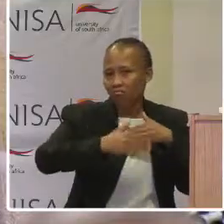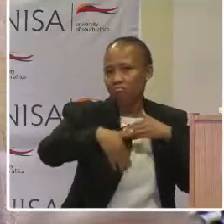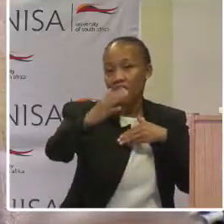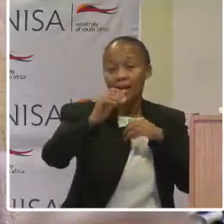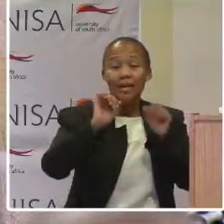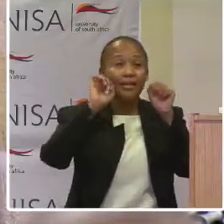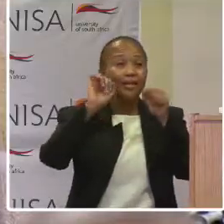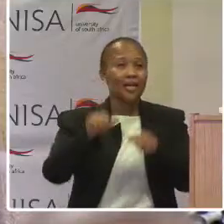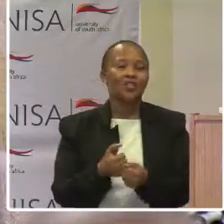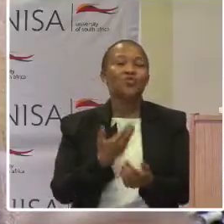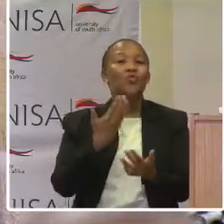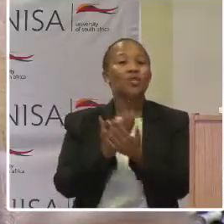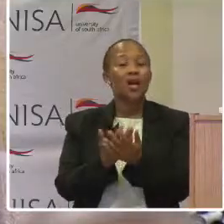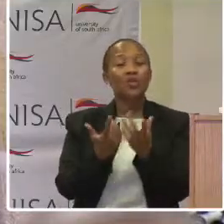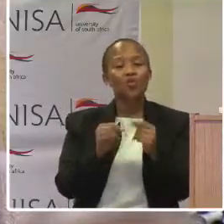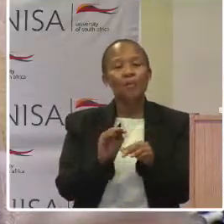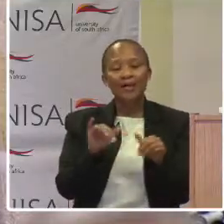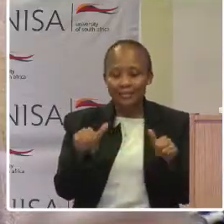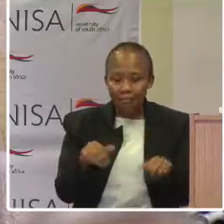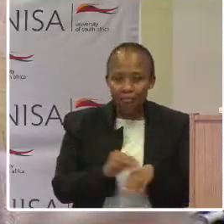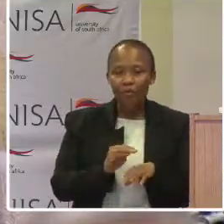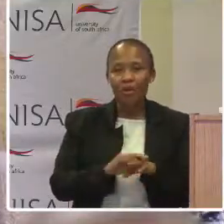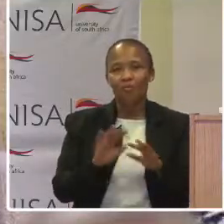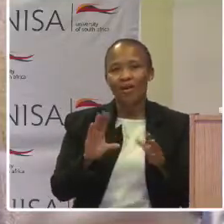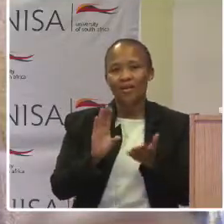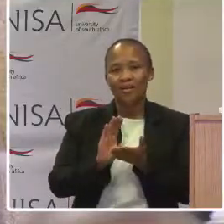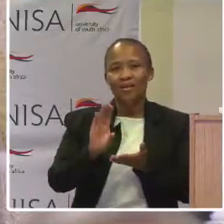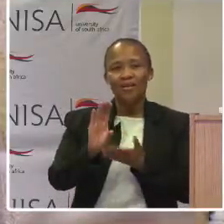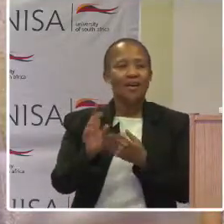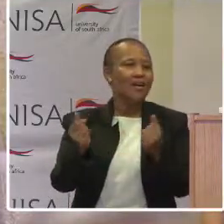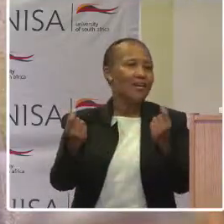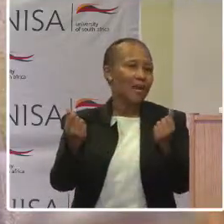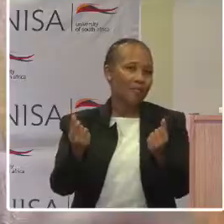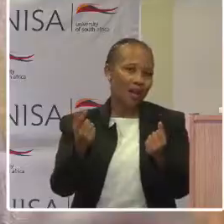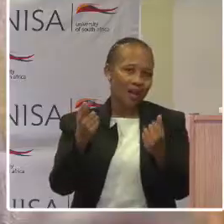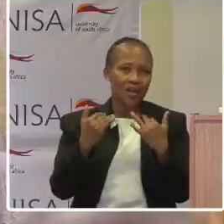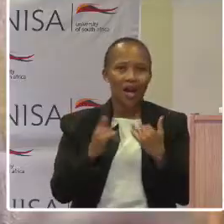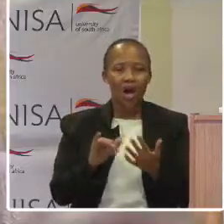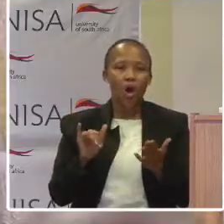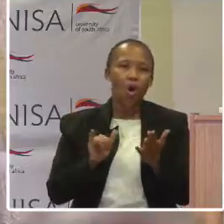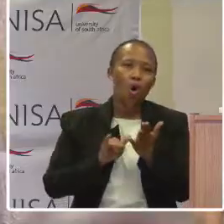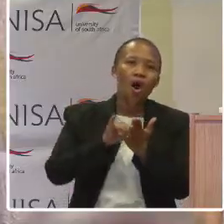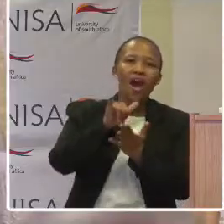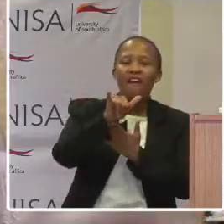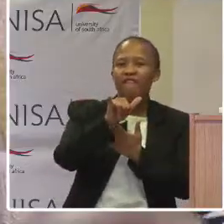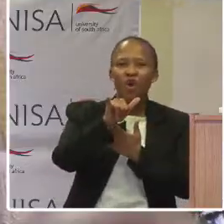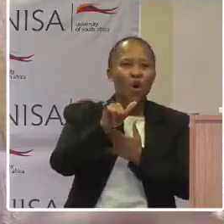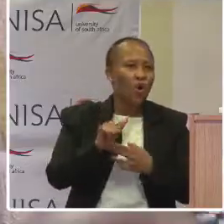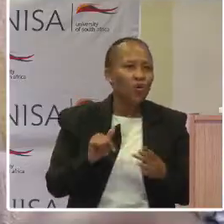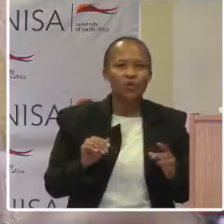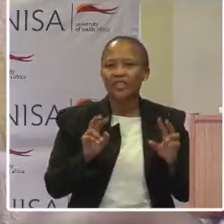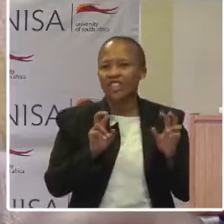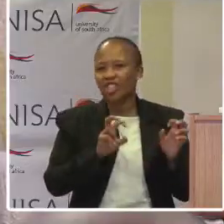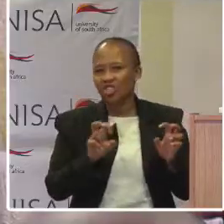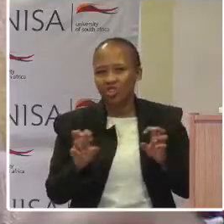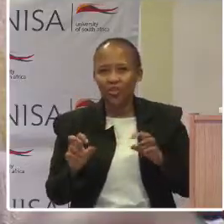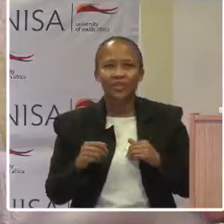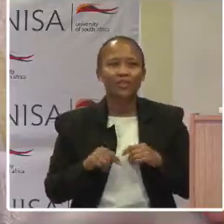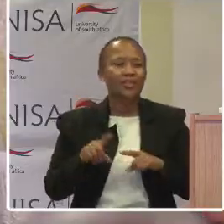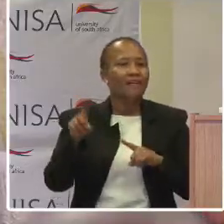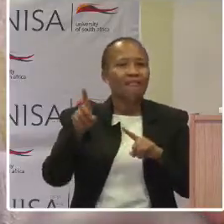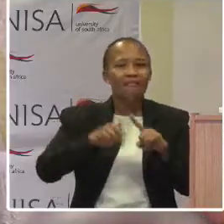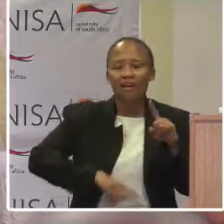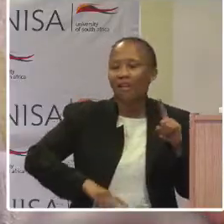is capital. Going to the Air Force and the issues and you know, failures and things like